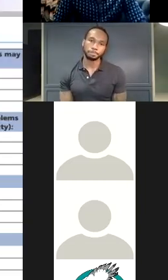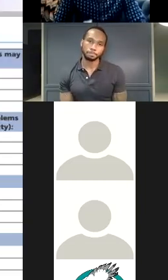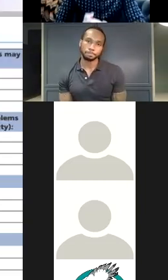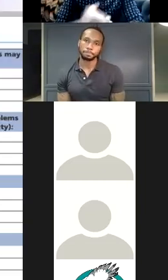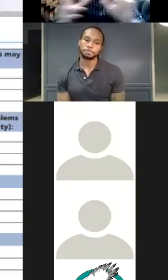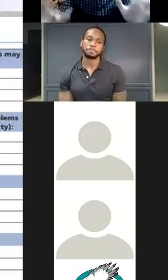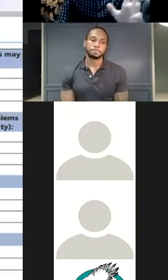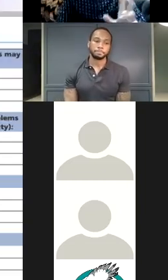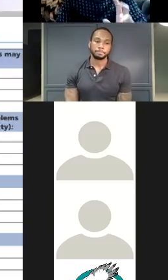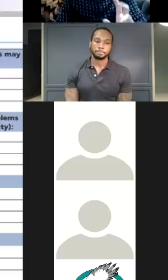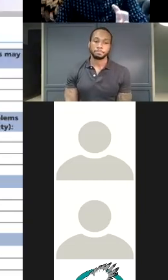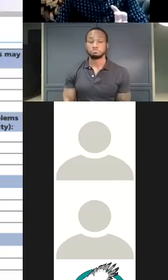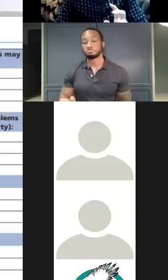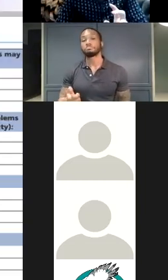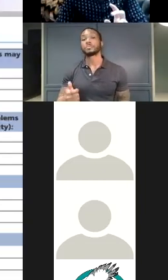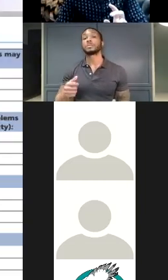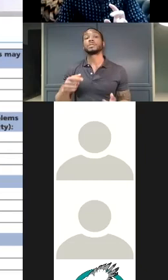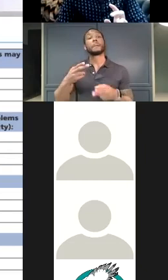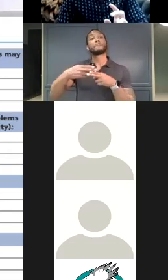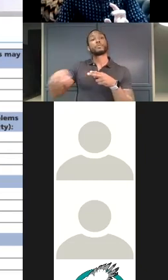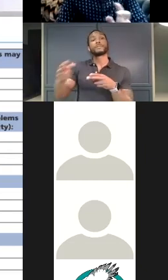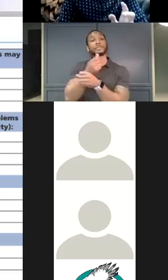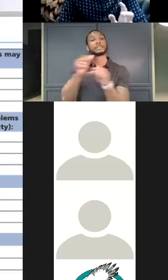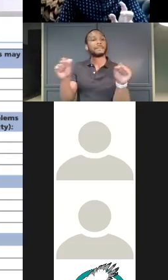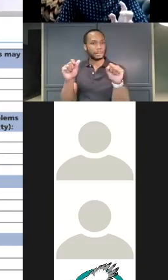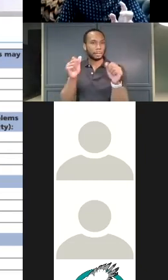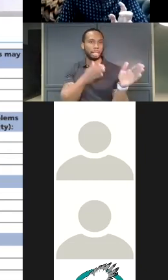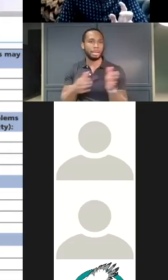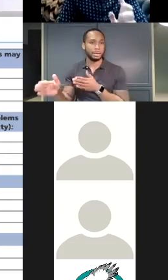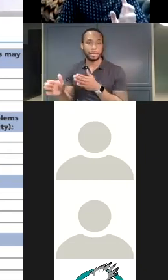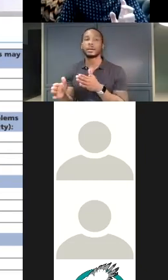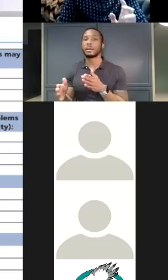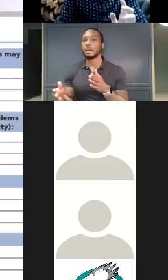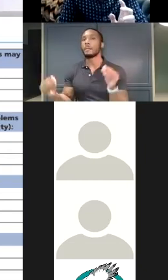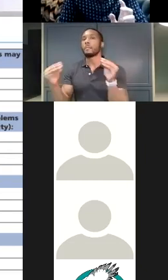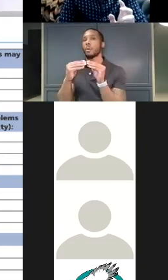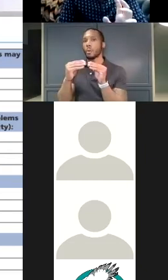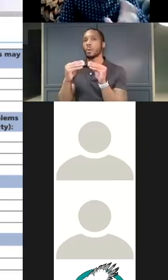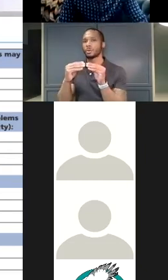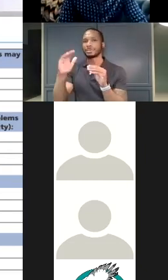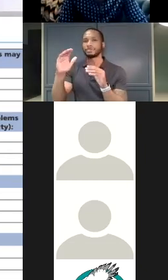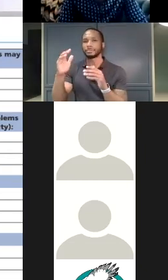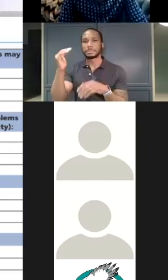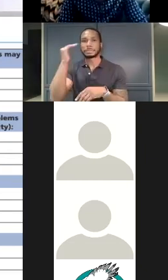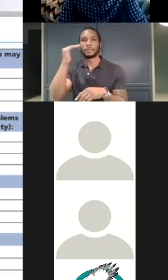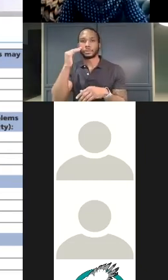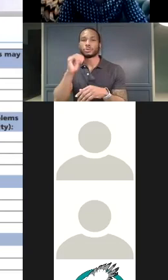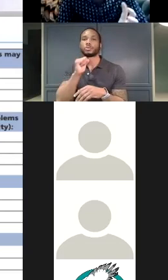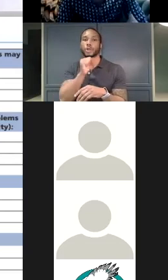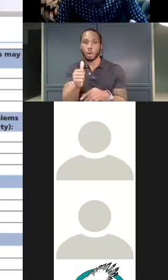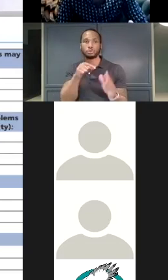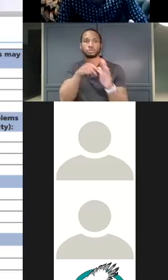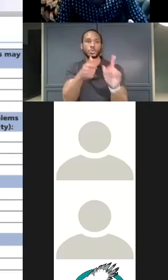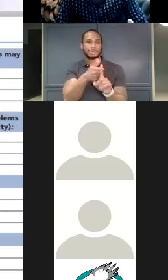So this is a brief safety plan, and it's most similar to a no suicide contract because it's short. It